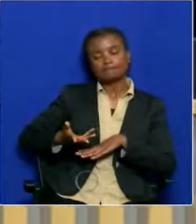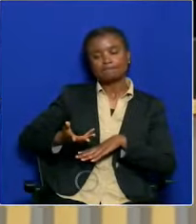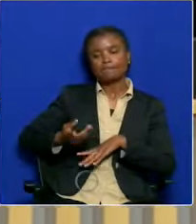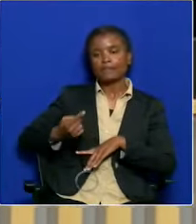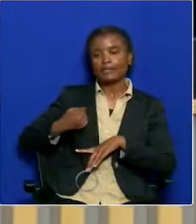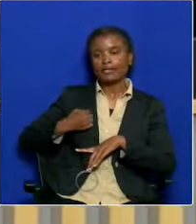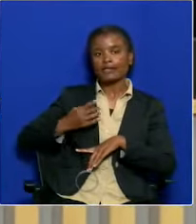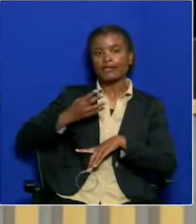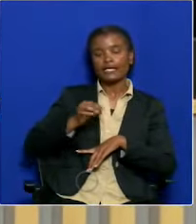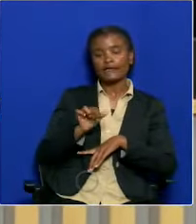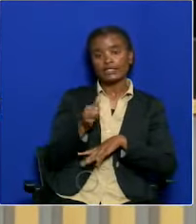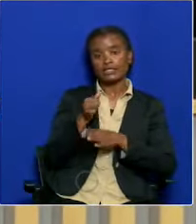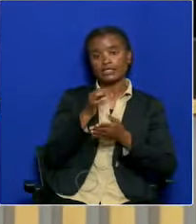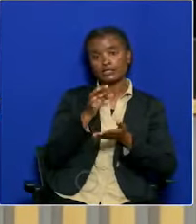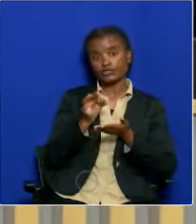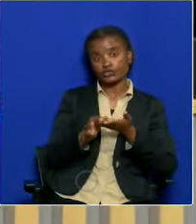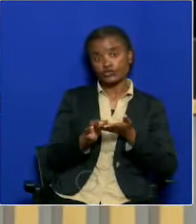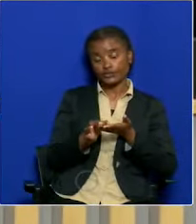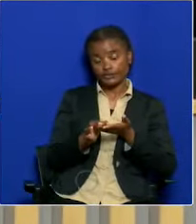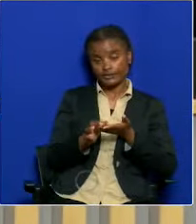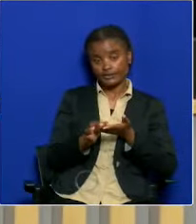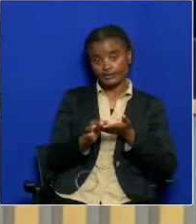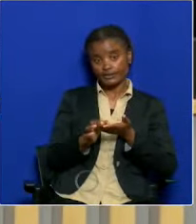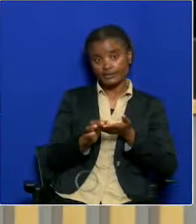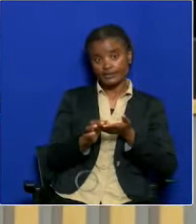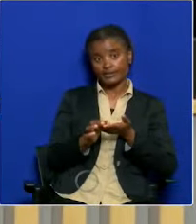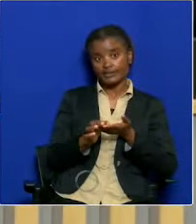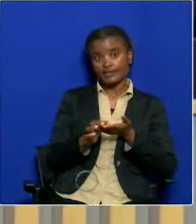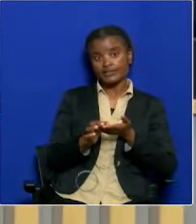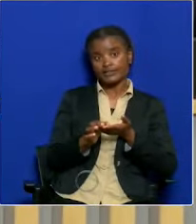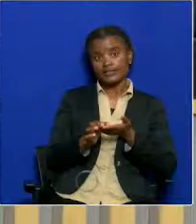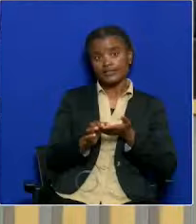suggestion to make to you, General.